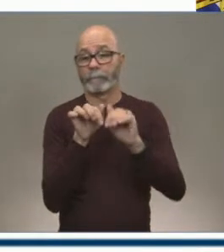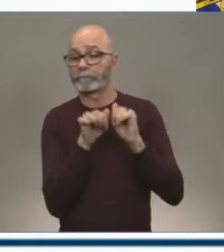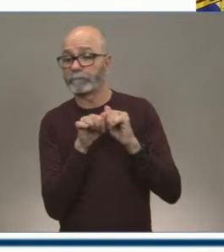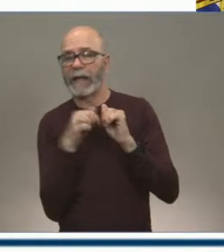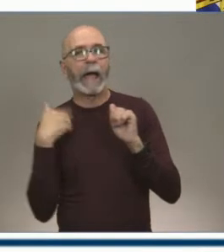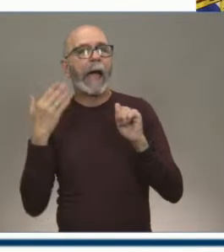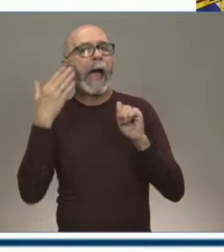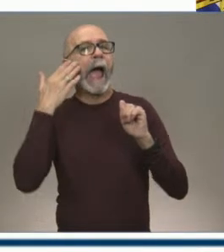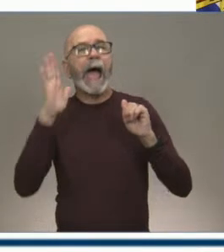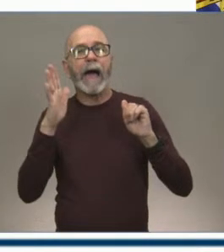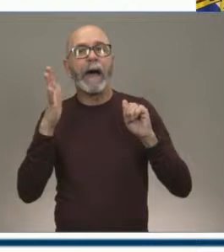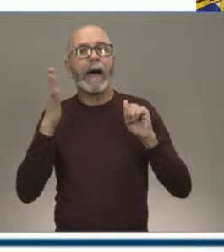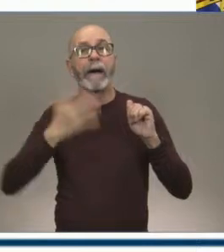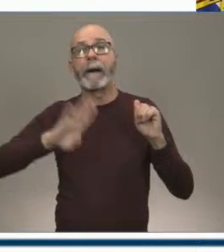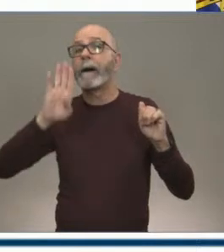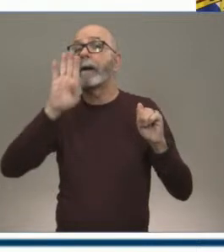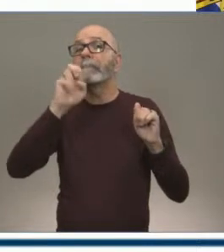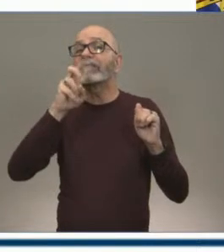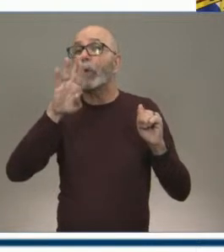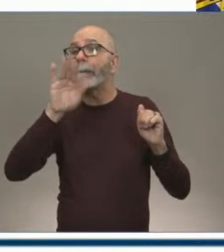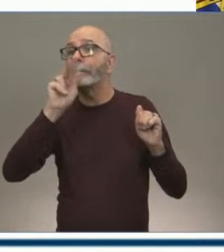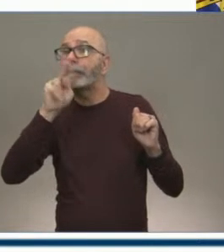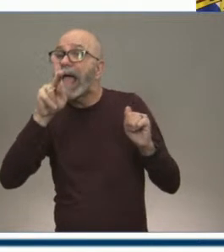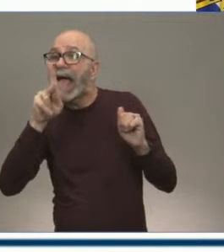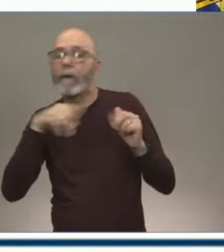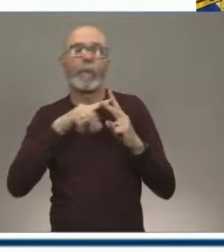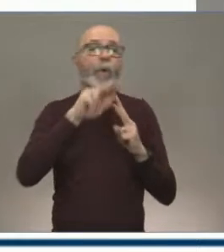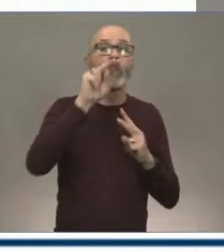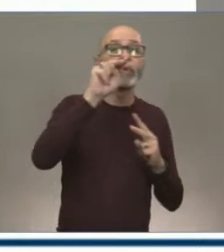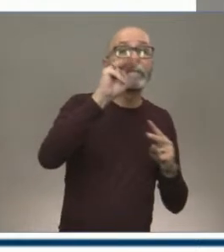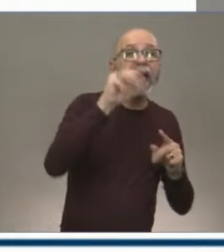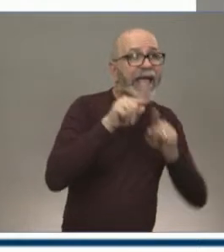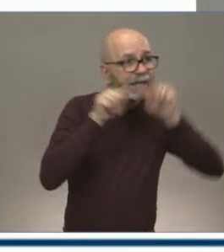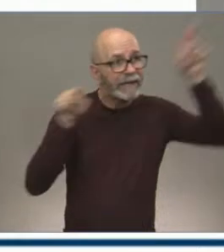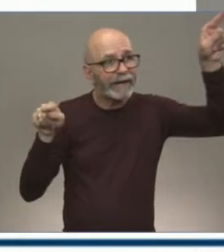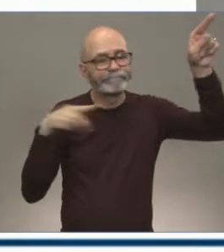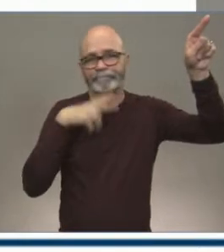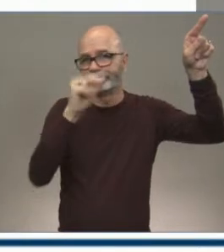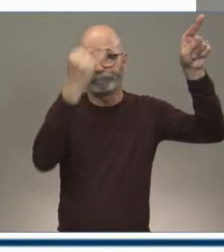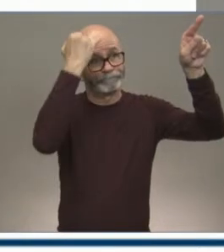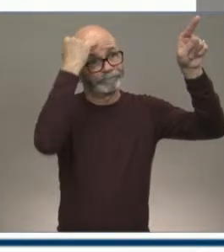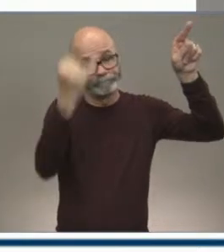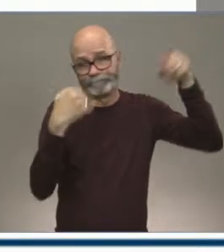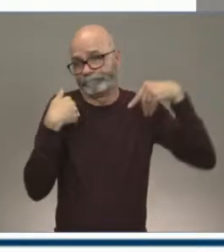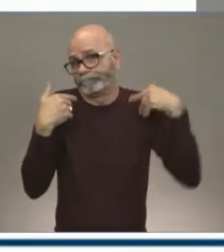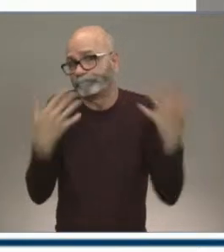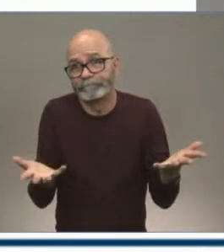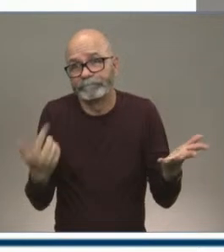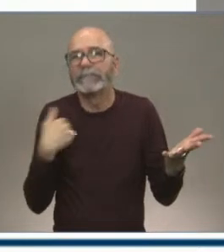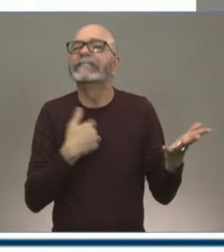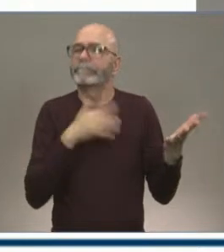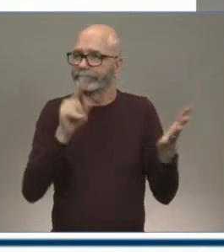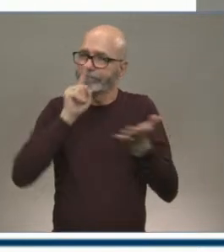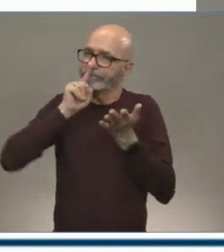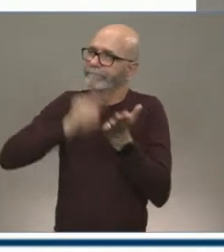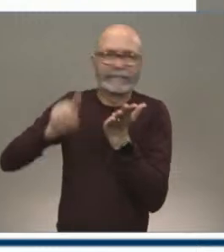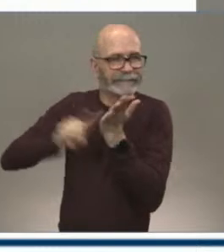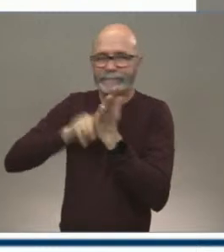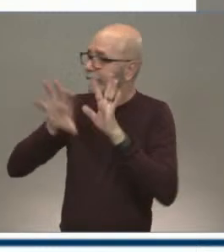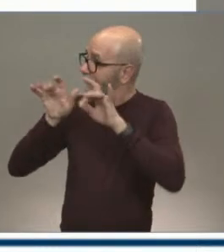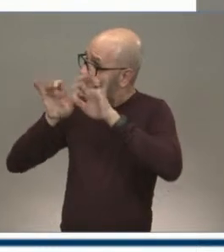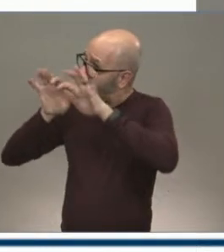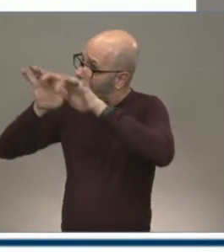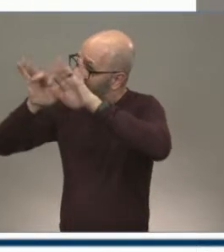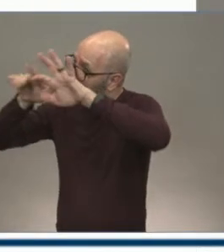and Numinus. Both cases are still under investigation, but we are ramping up testing in those communities, and I'll share